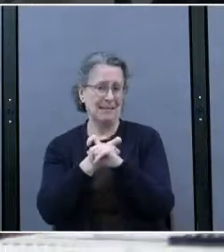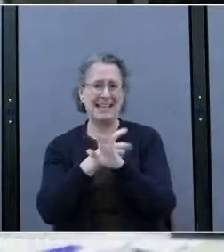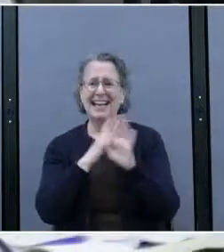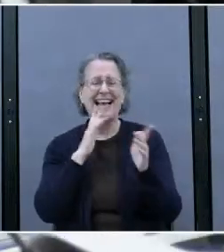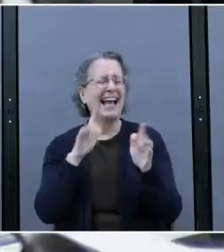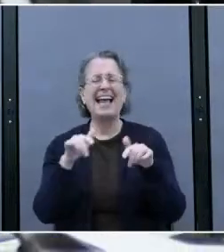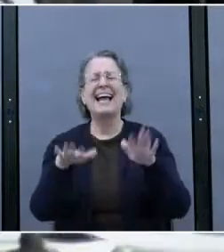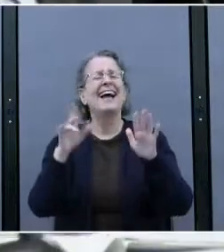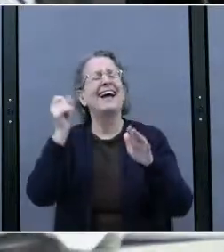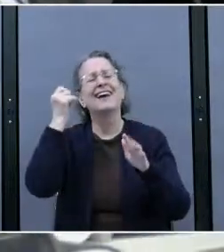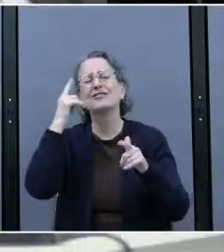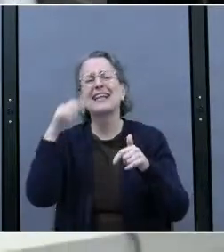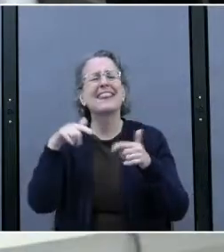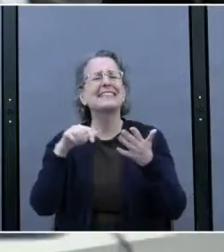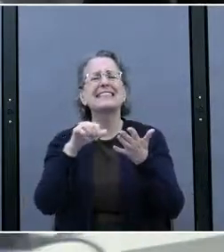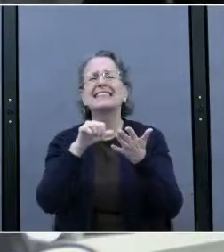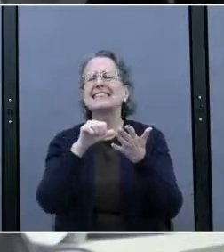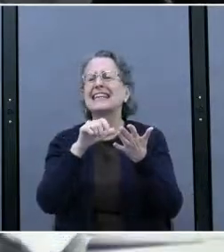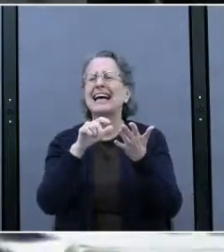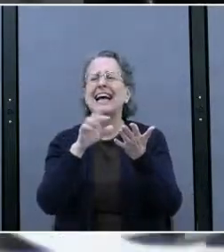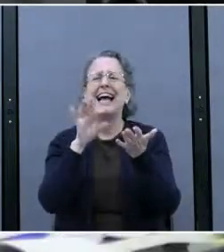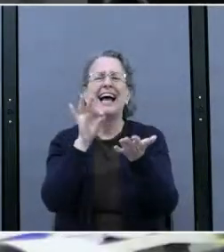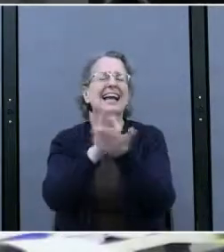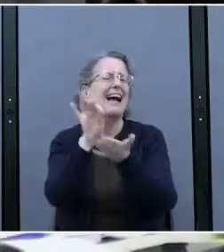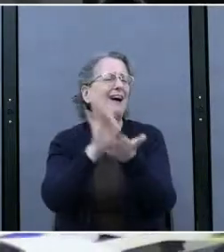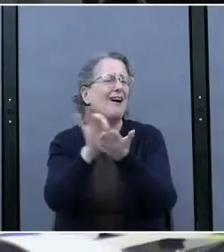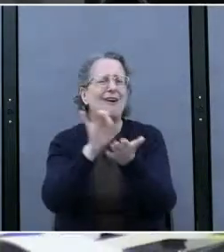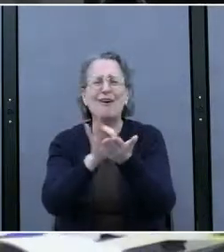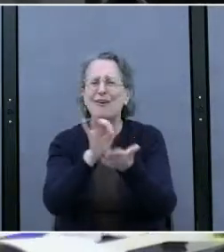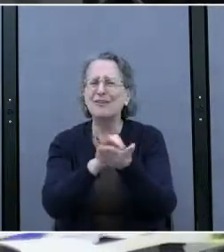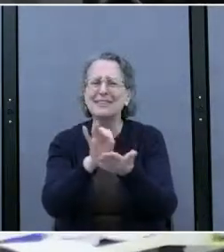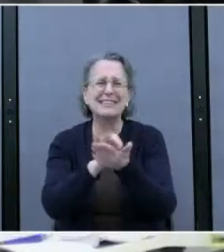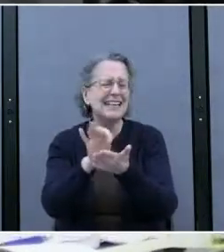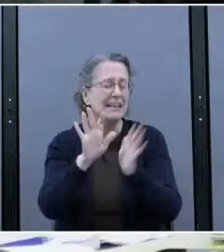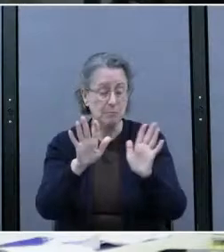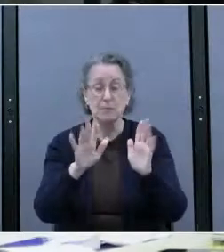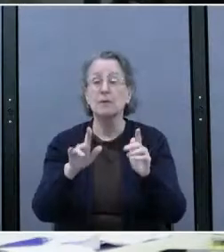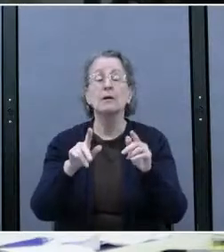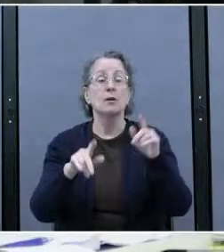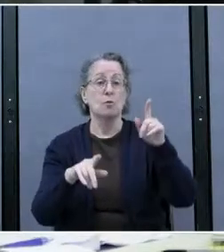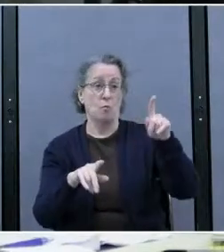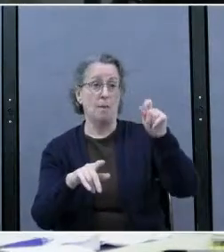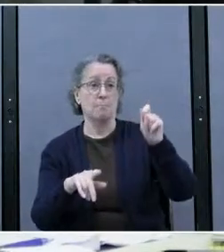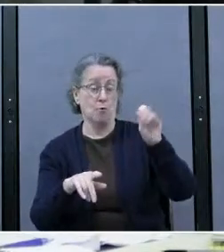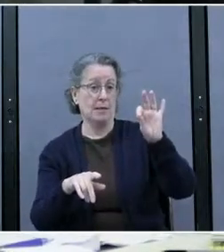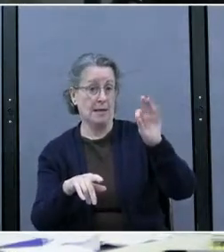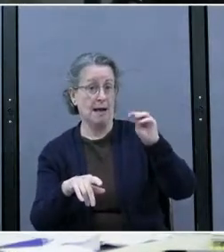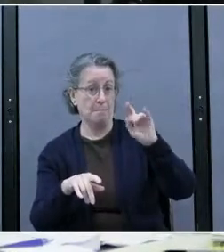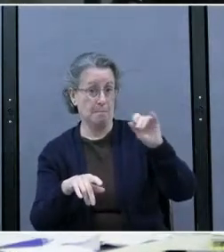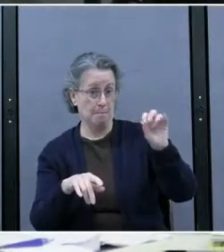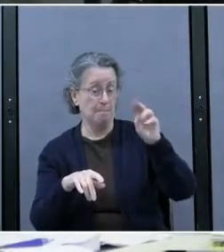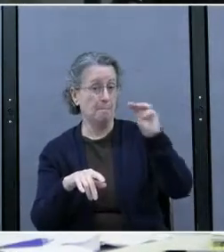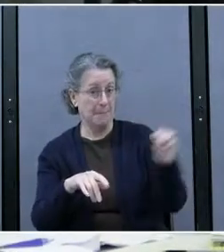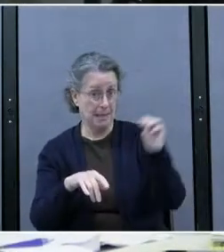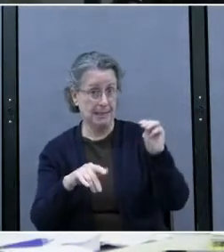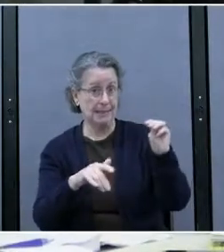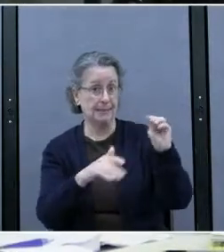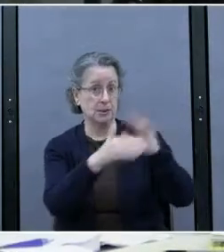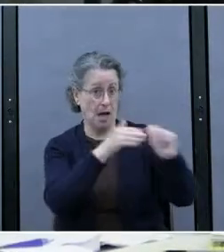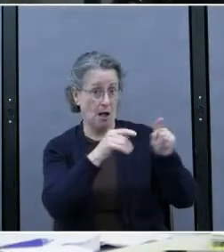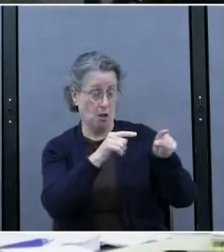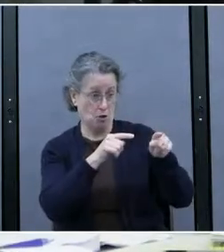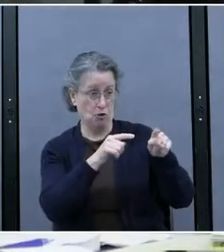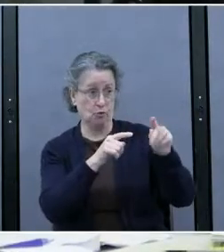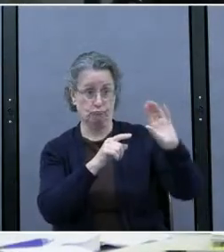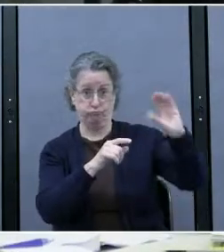accounting thing. So there is a $1.9 million reserve. We can either show that in